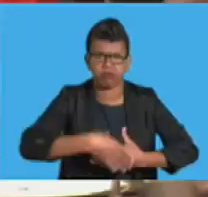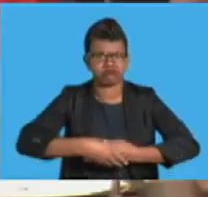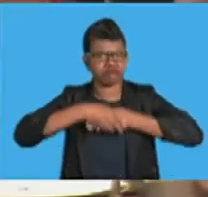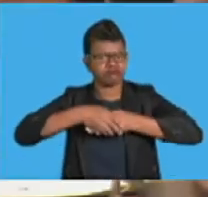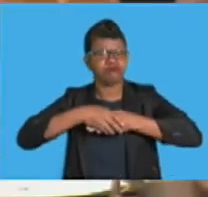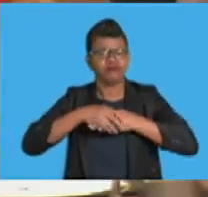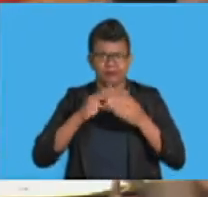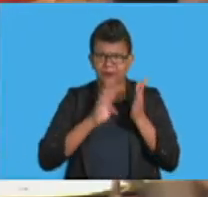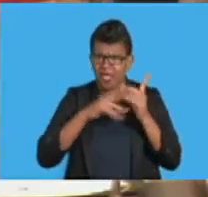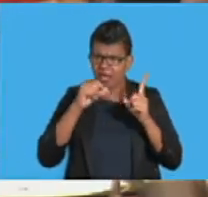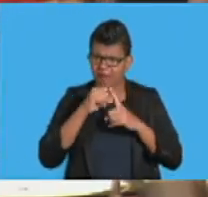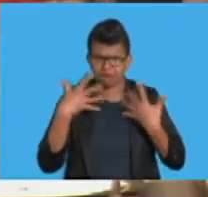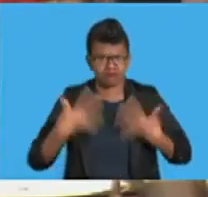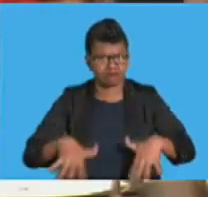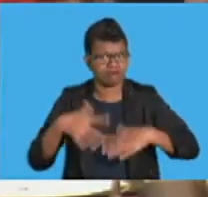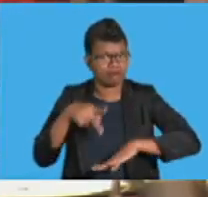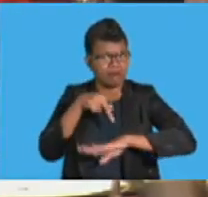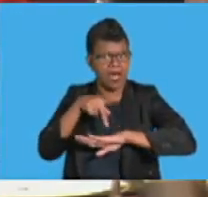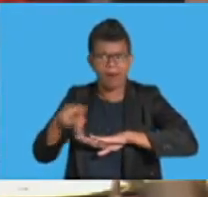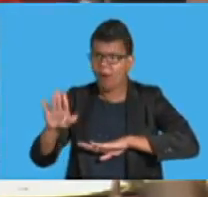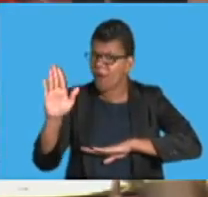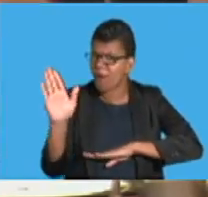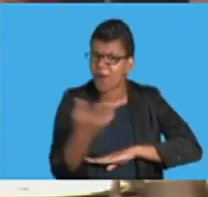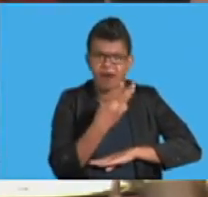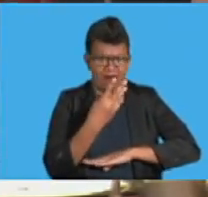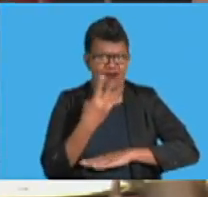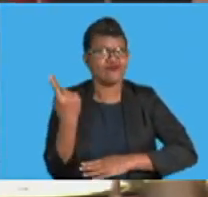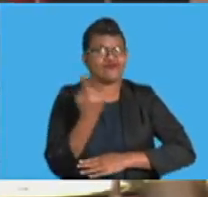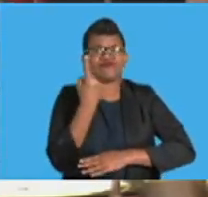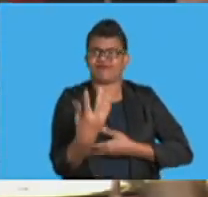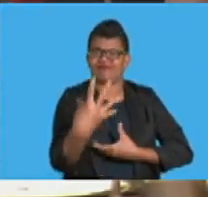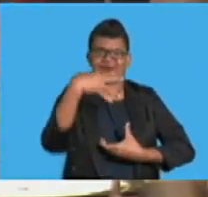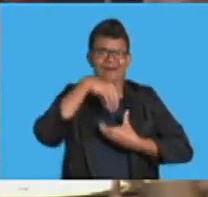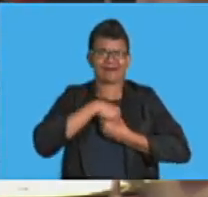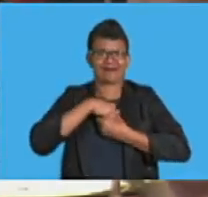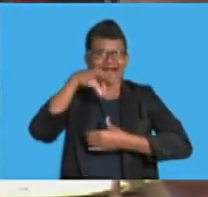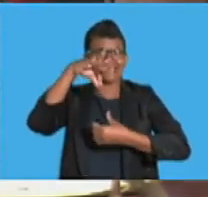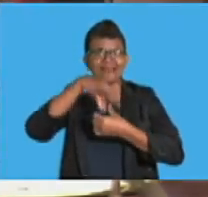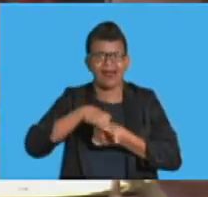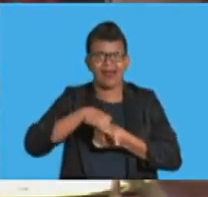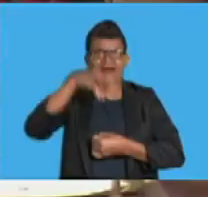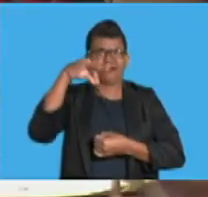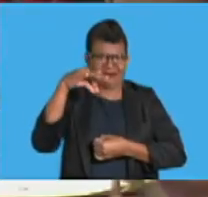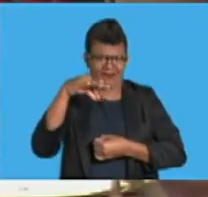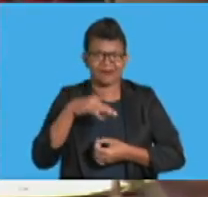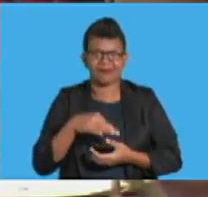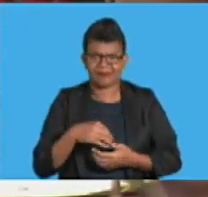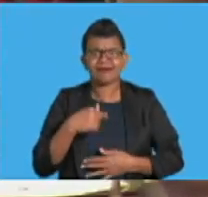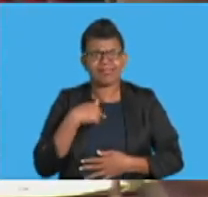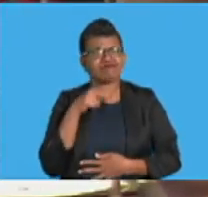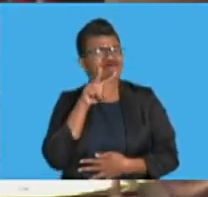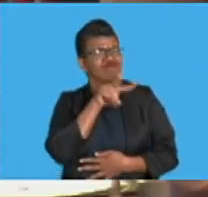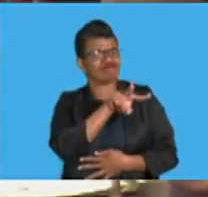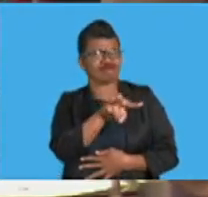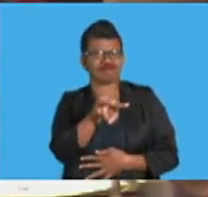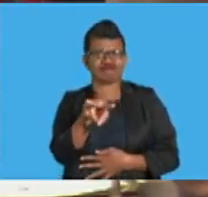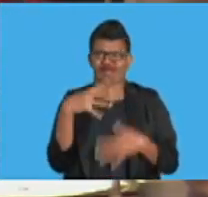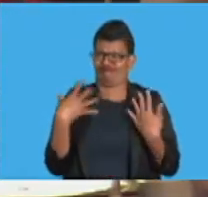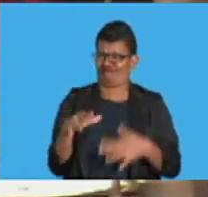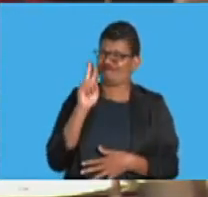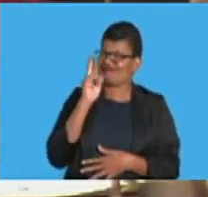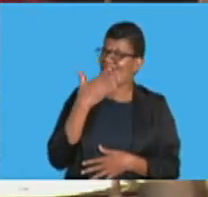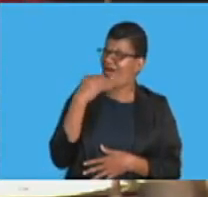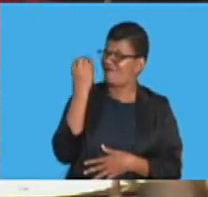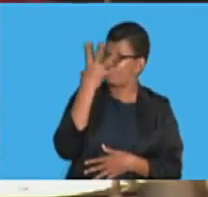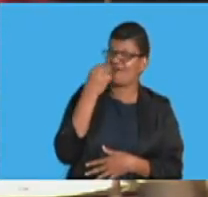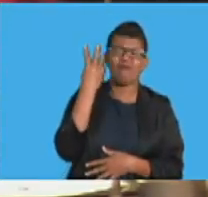the candidates who took part in the 2018 general elections. It is heartening to see the number of women now in Parliament. Needless to